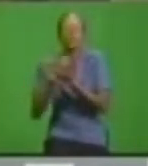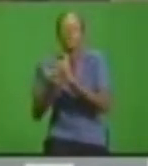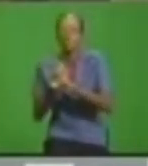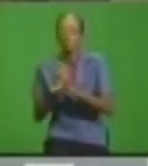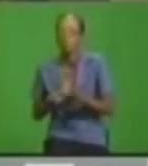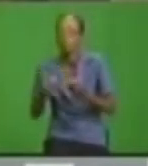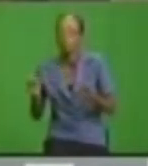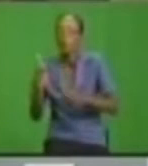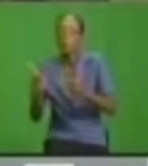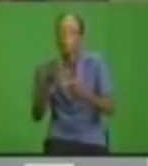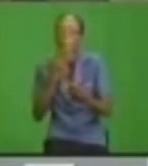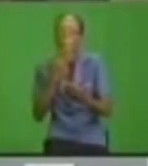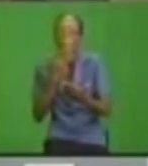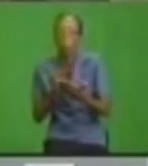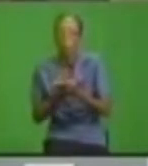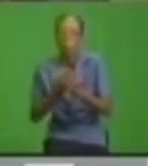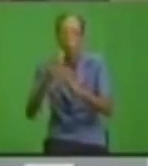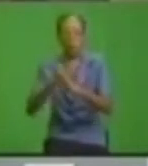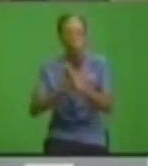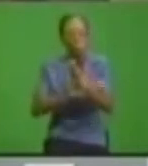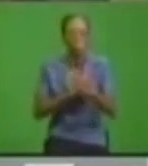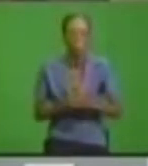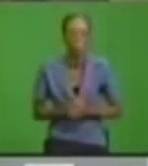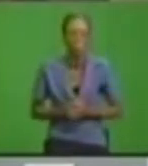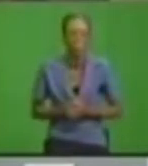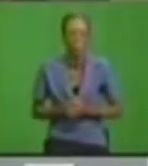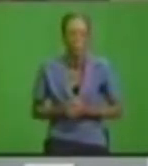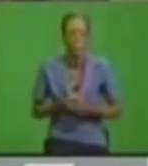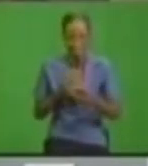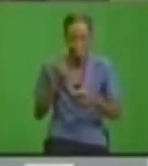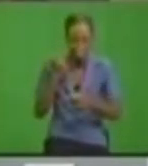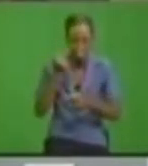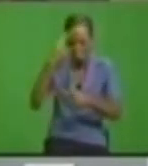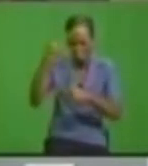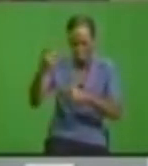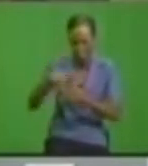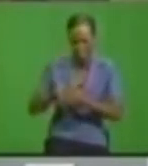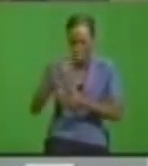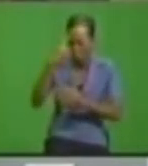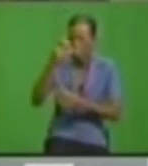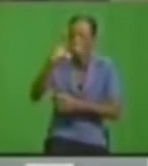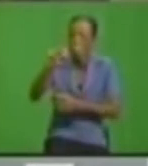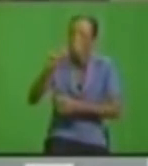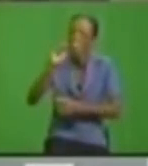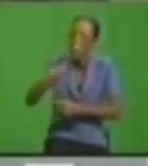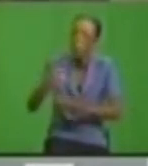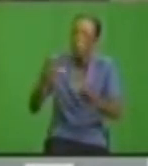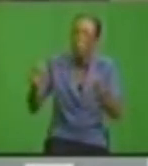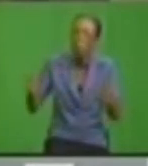each other. And this is not utopic if we simply try to be nice to each